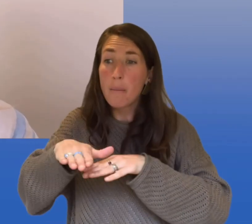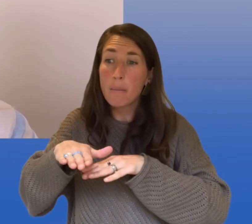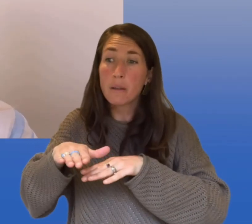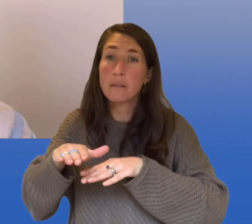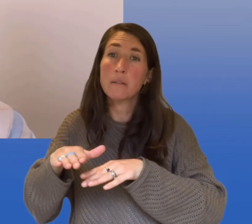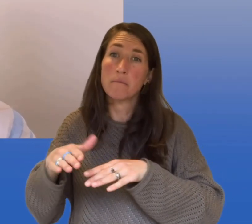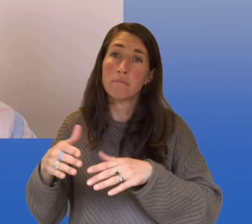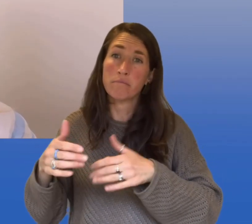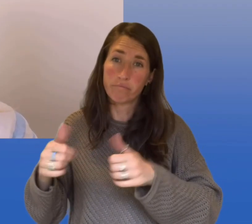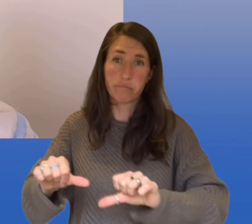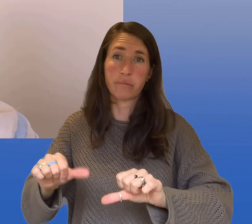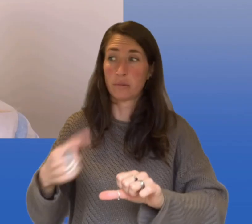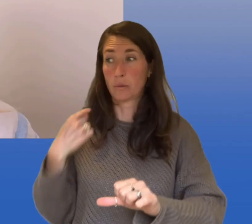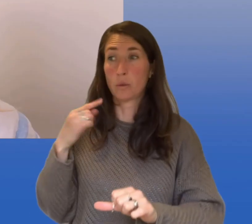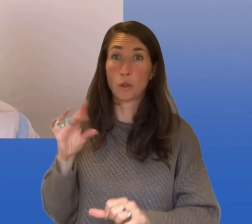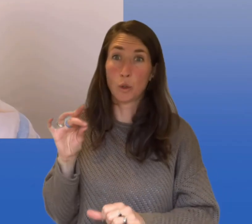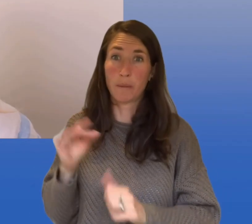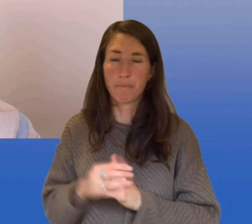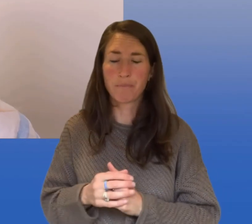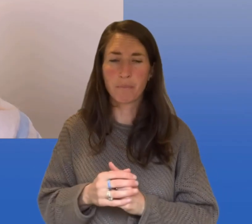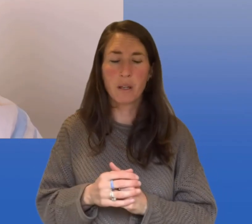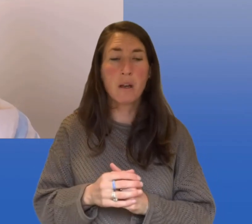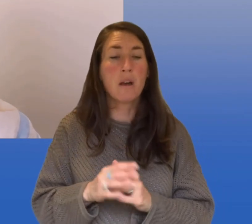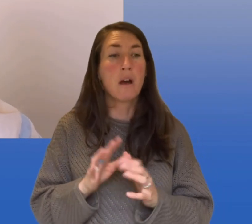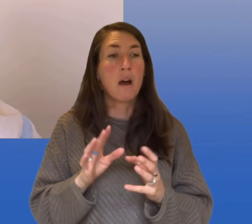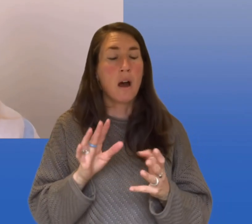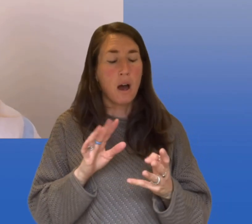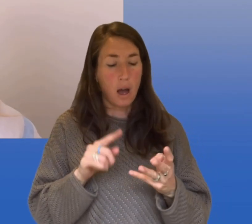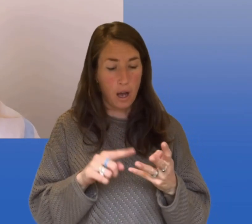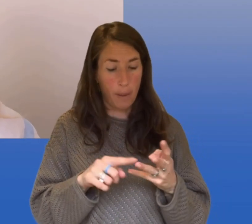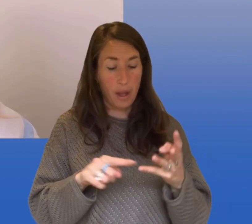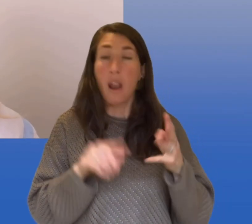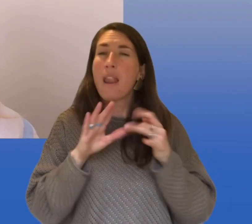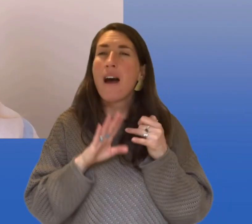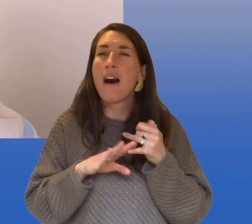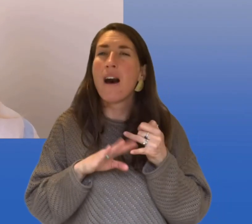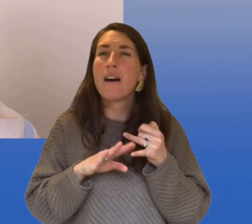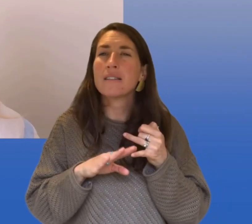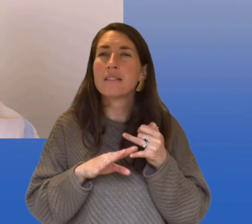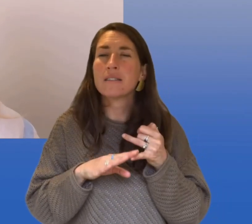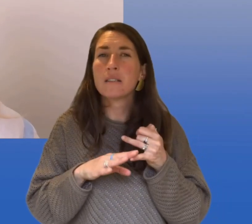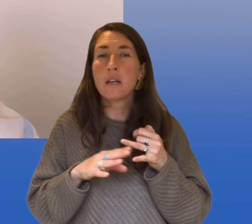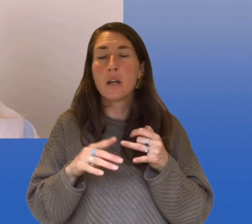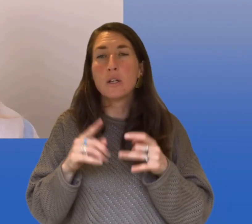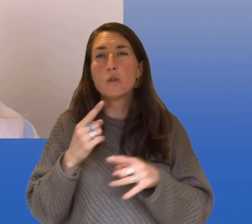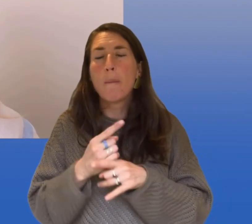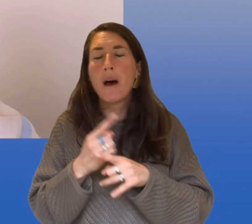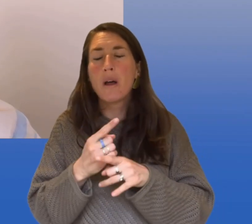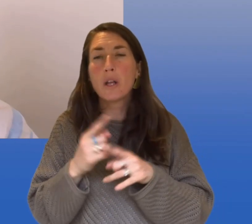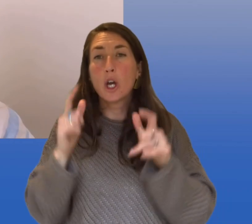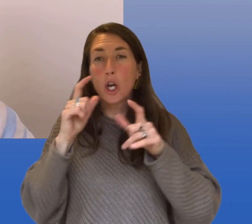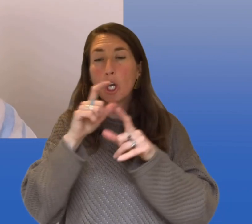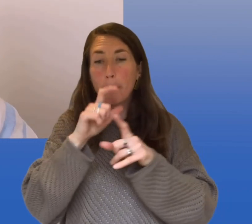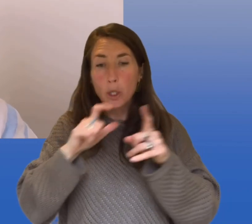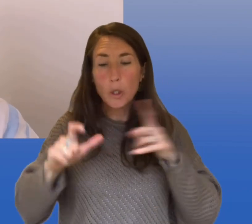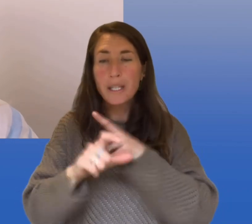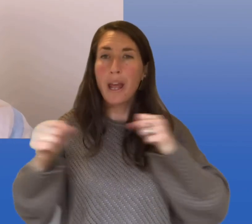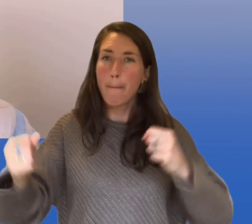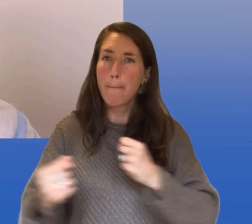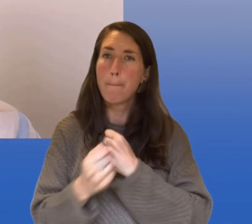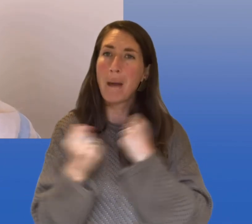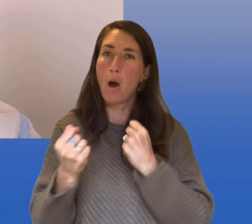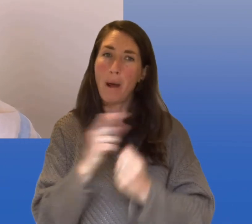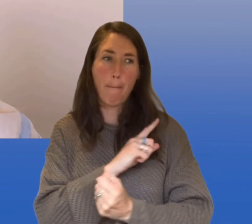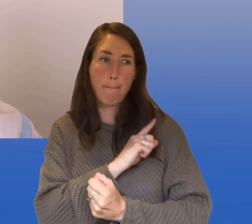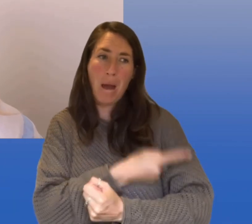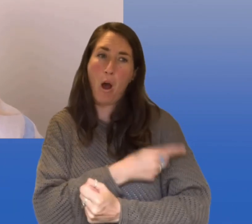Tuesday. And lastly, sort of linked to that, we had a conversation about the Community Empowerment Act. So every year